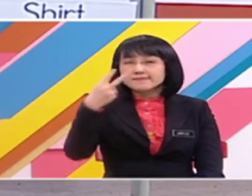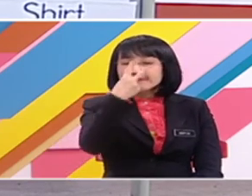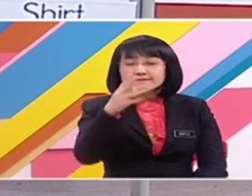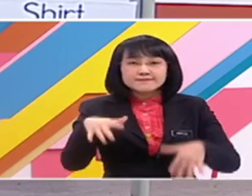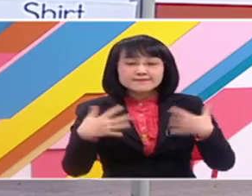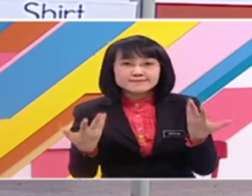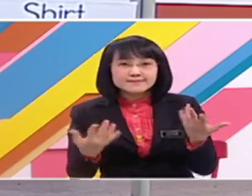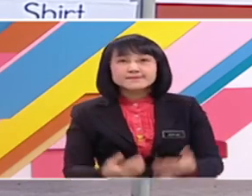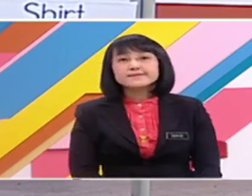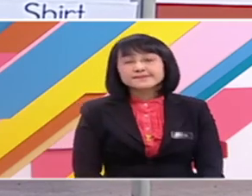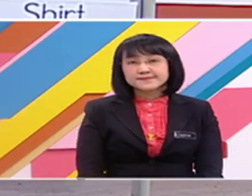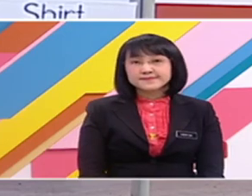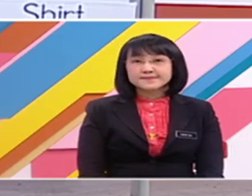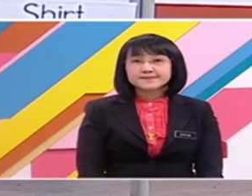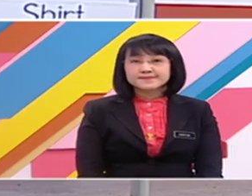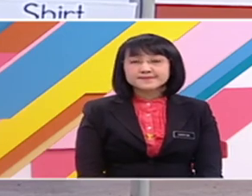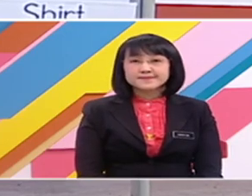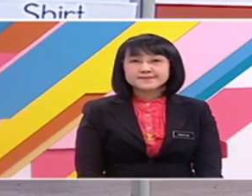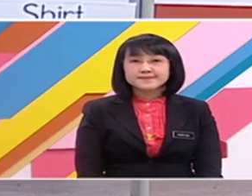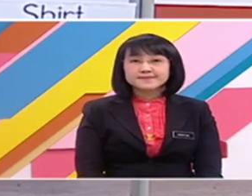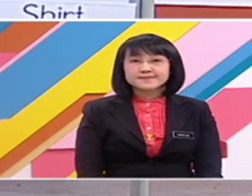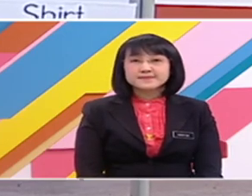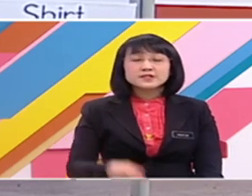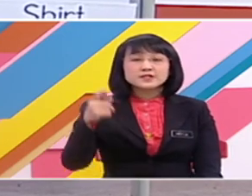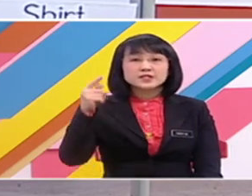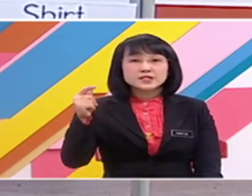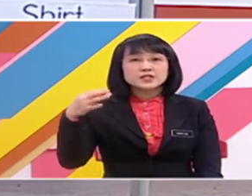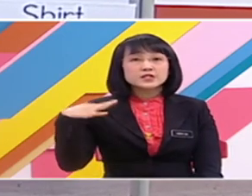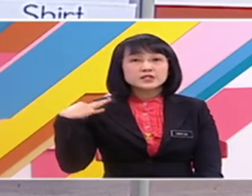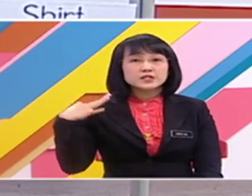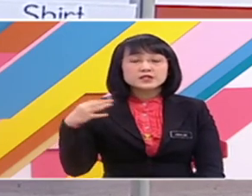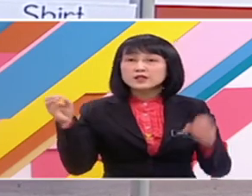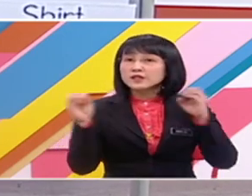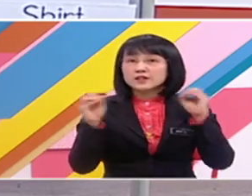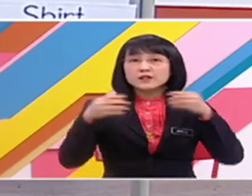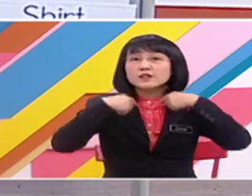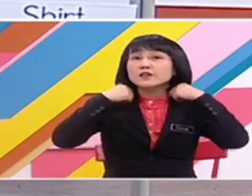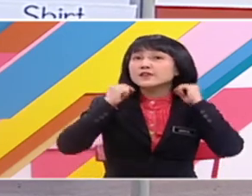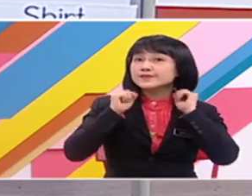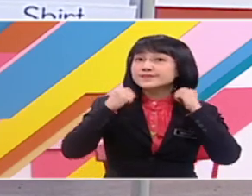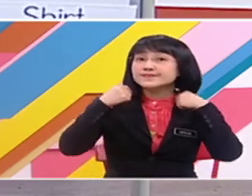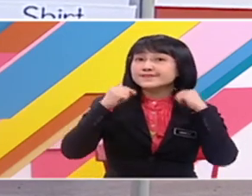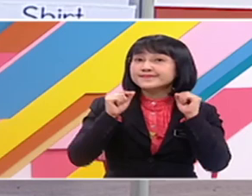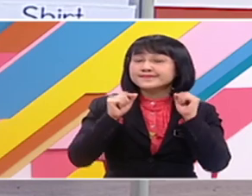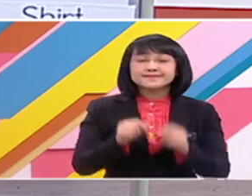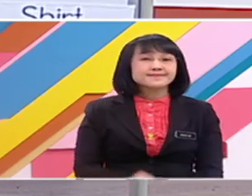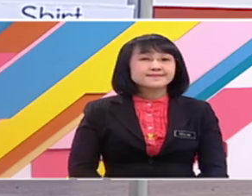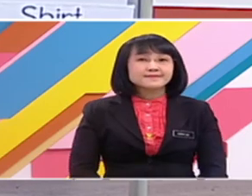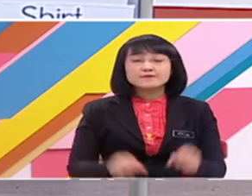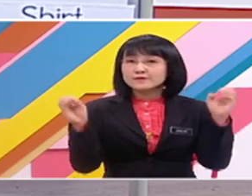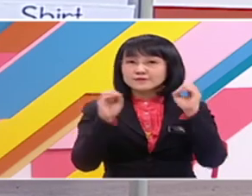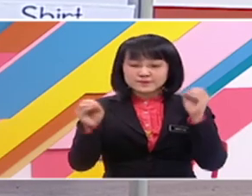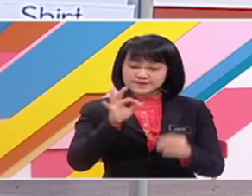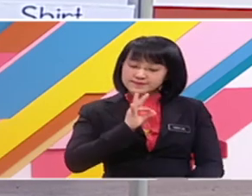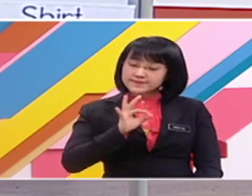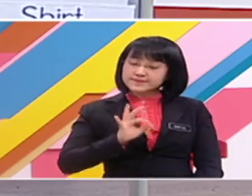again. The characteristic for t-shirt is there is no collar. Okay. And there's no button. Buttons.